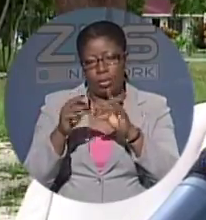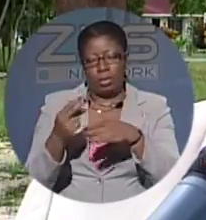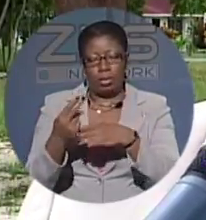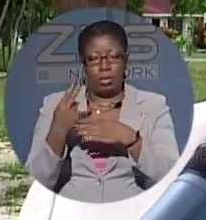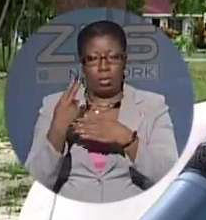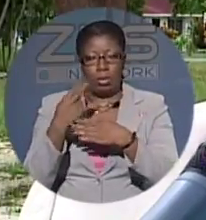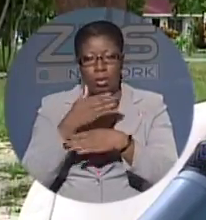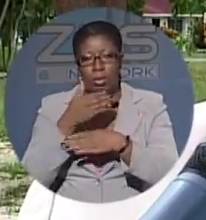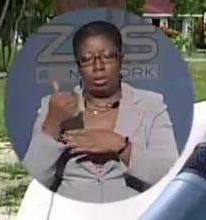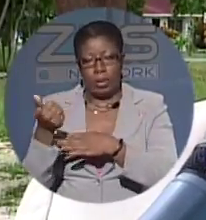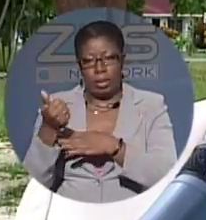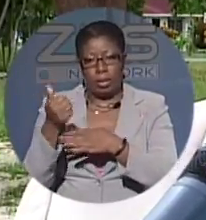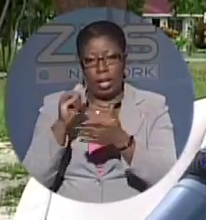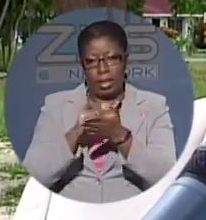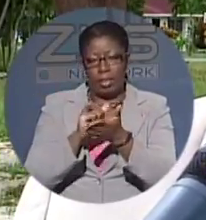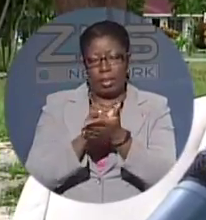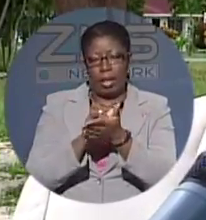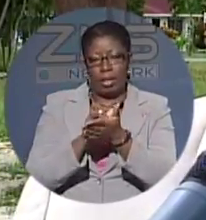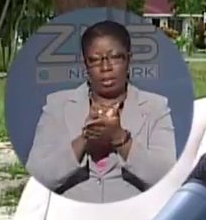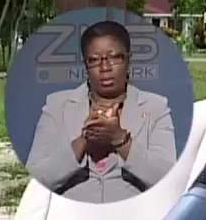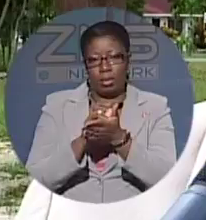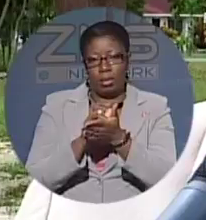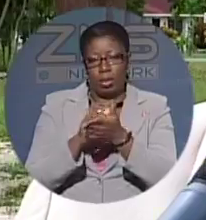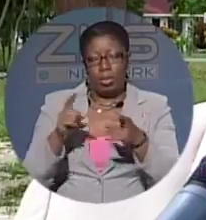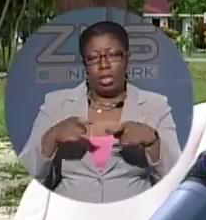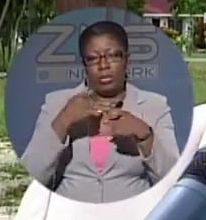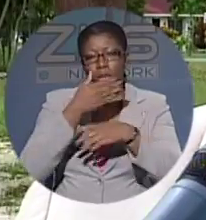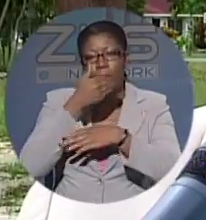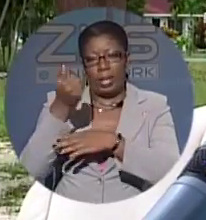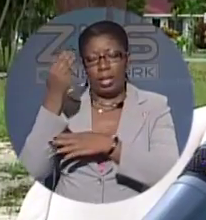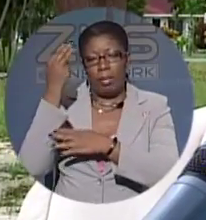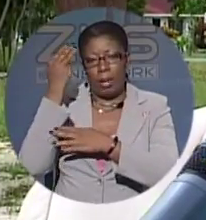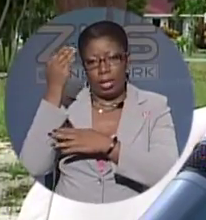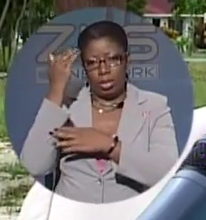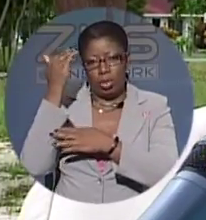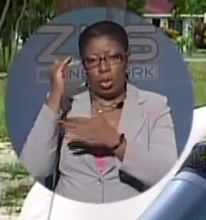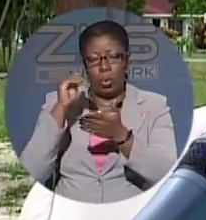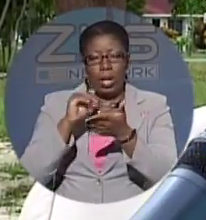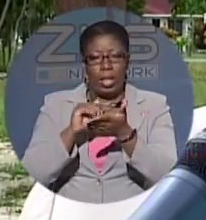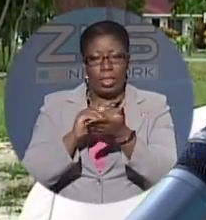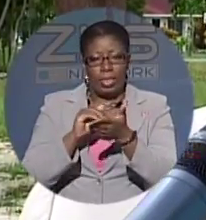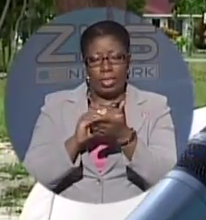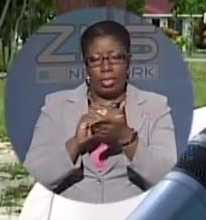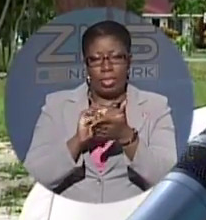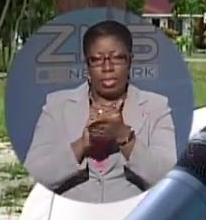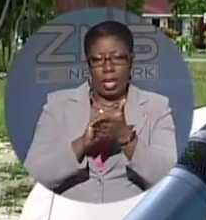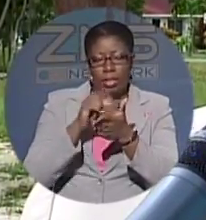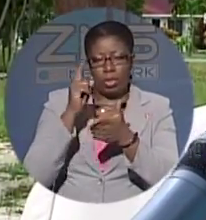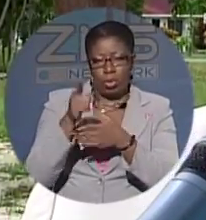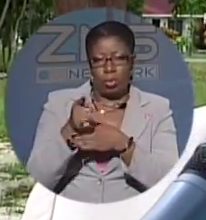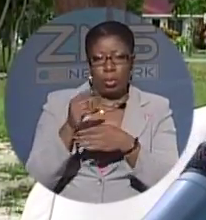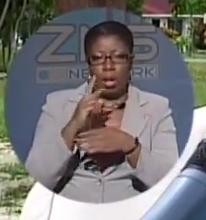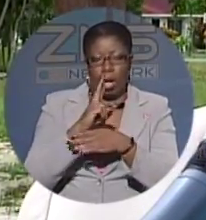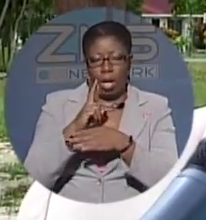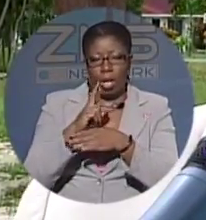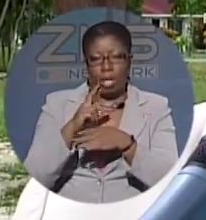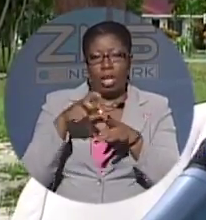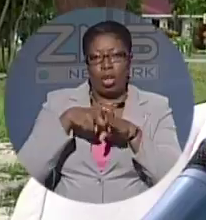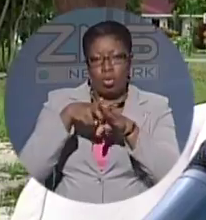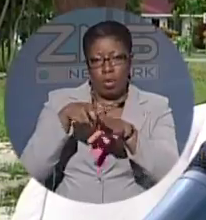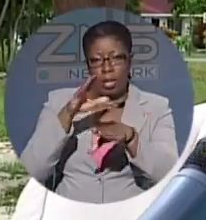itself would even give you a better peace of mind to know that you're riding on good